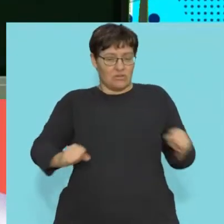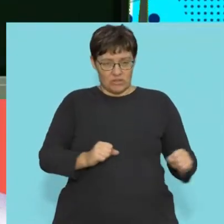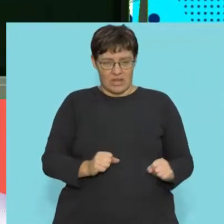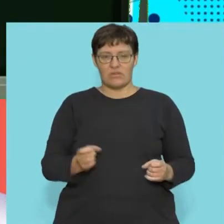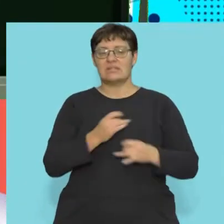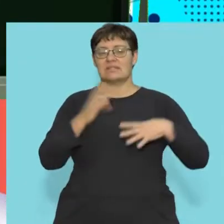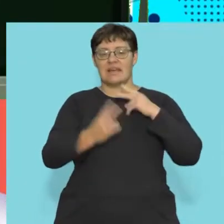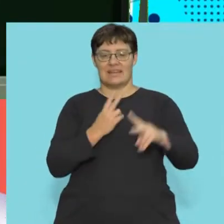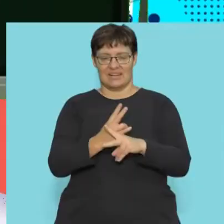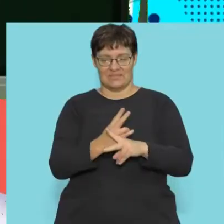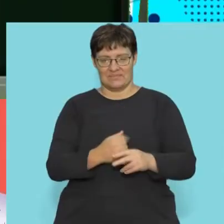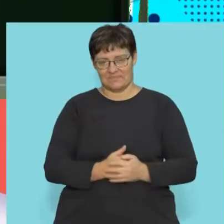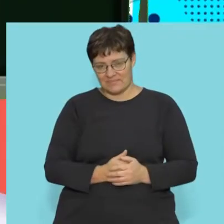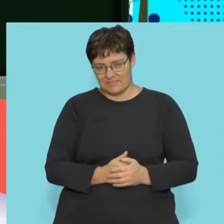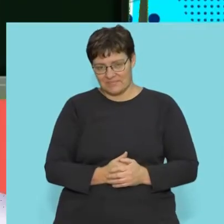and start again.